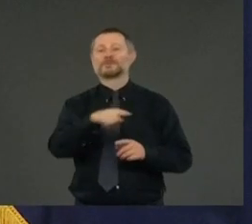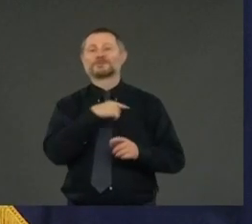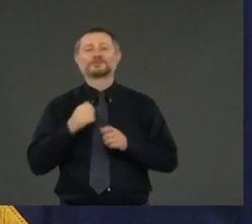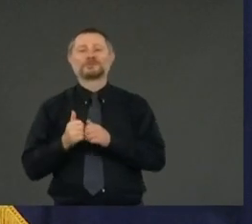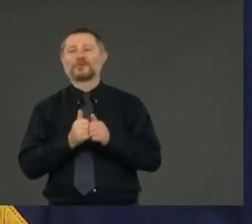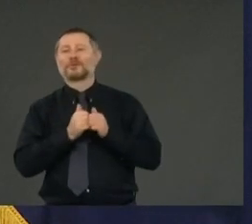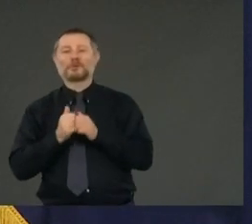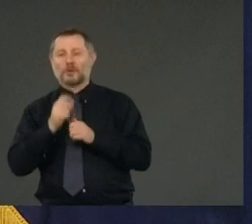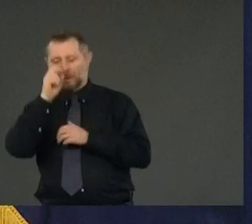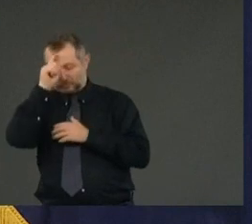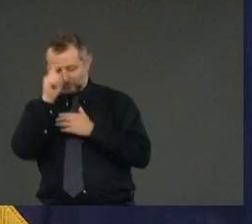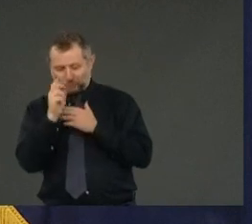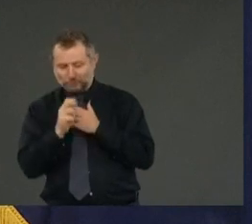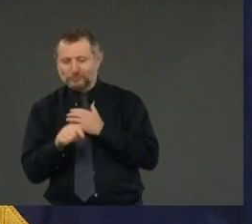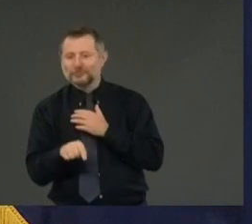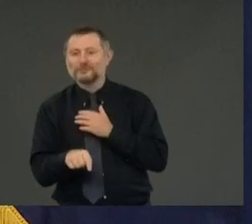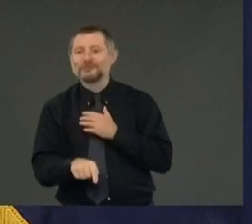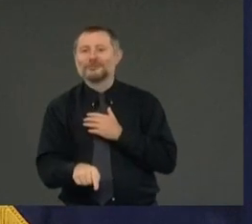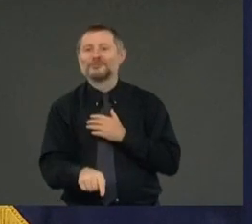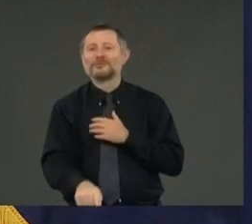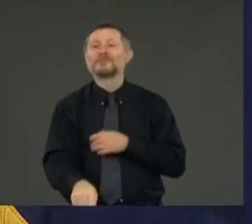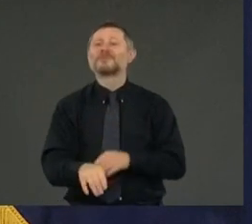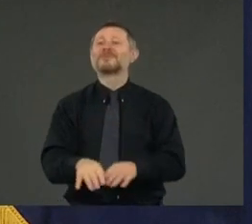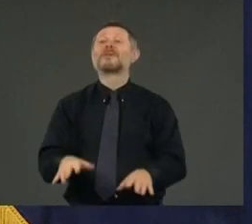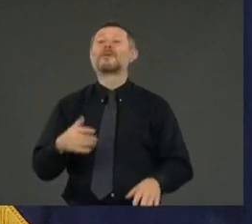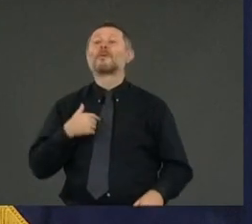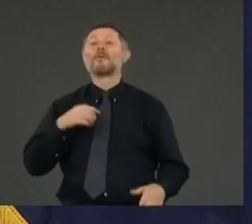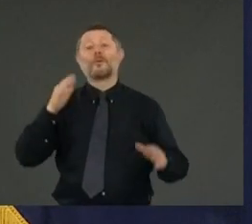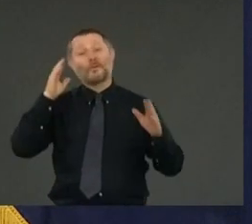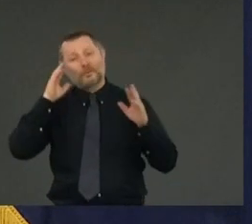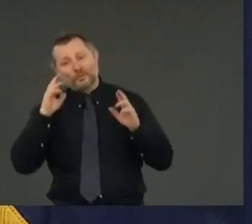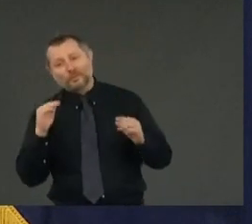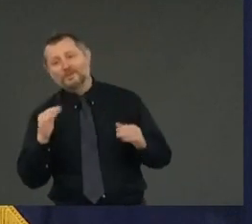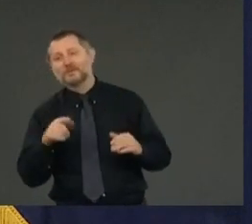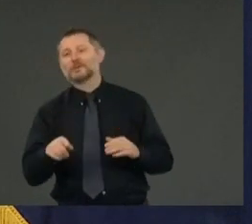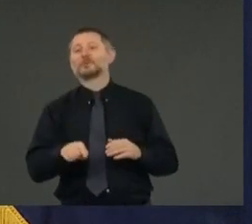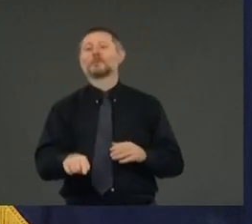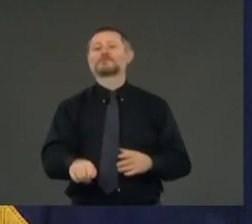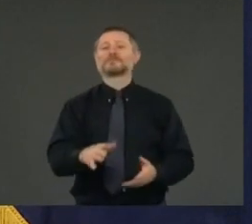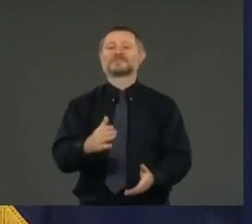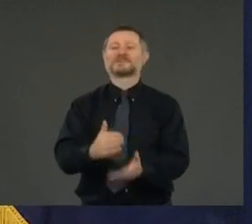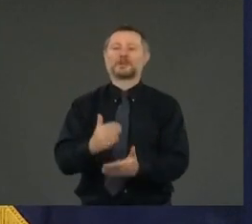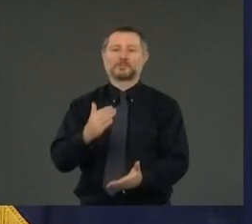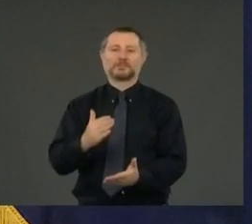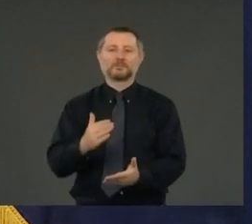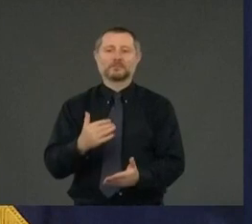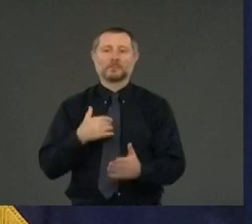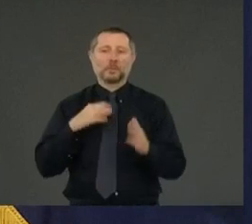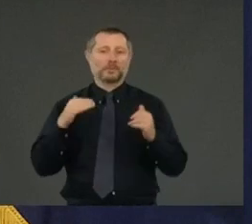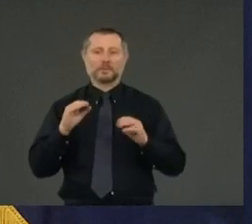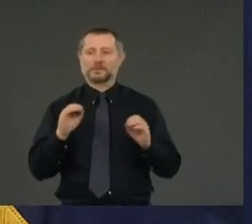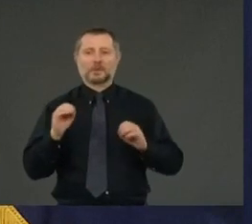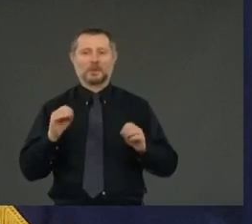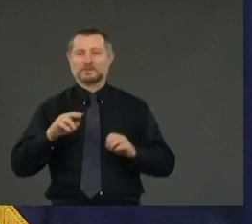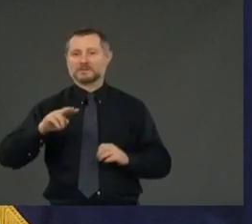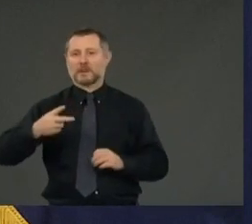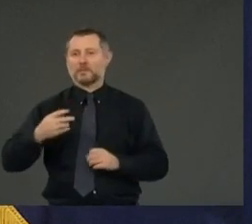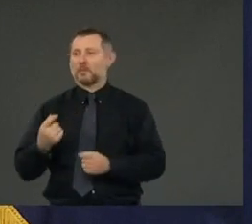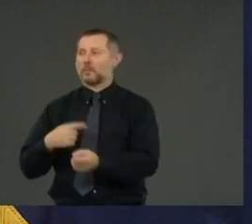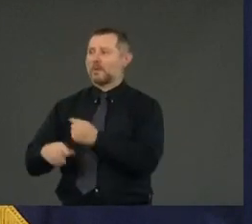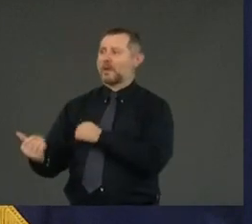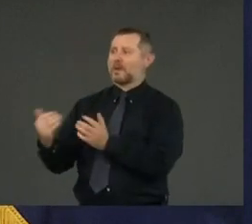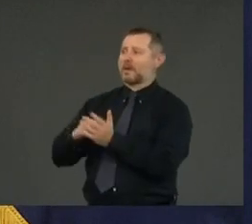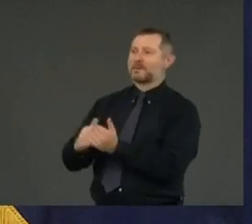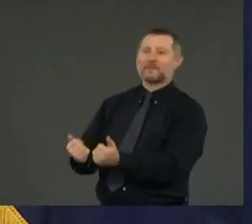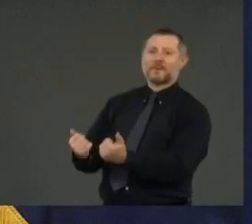over. I hope the journey stays over. I hope there's no second wave. I hope there's not another wave